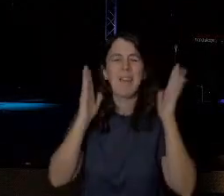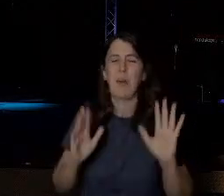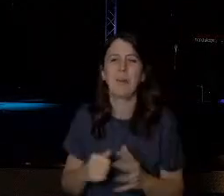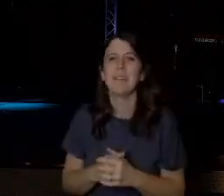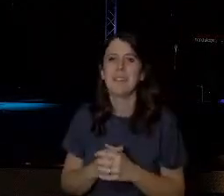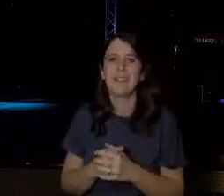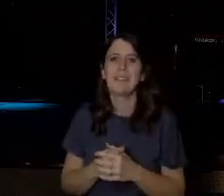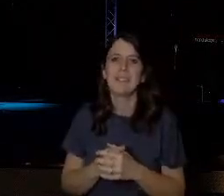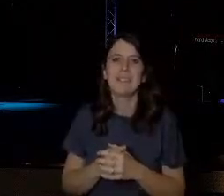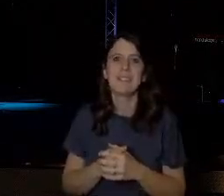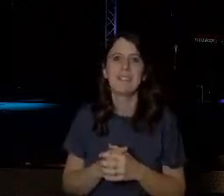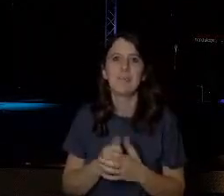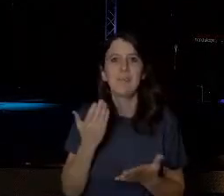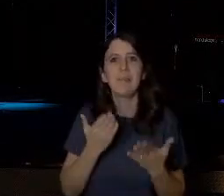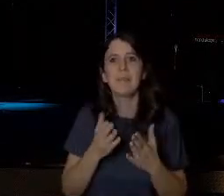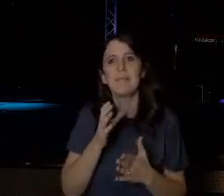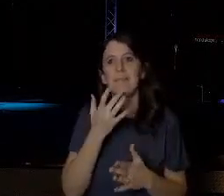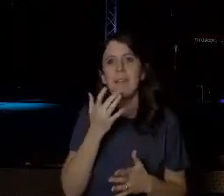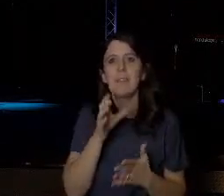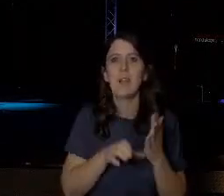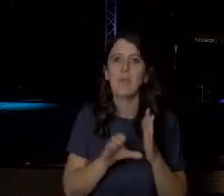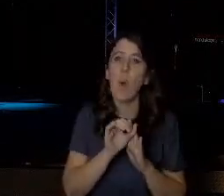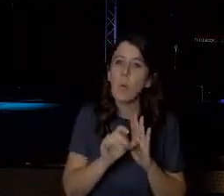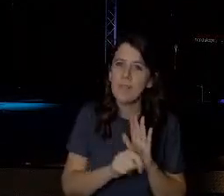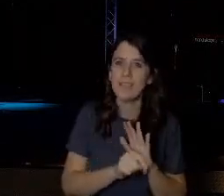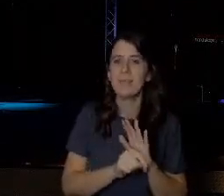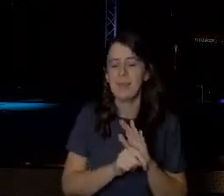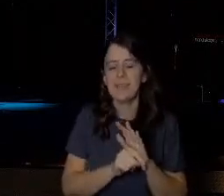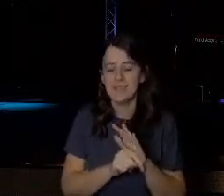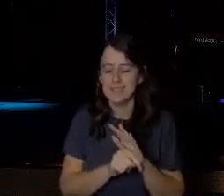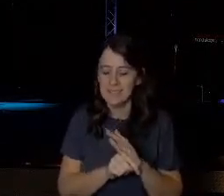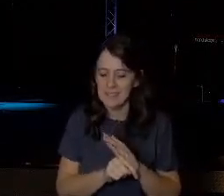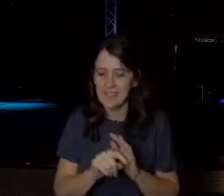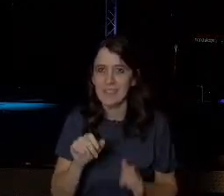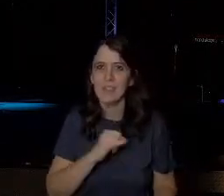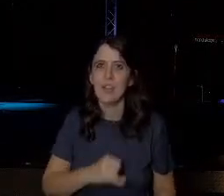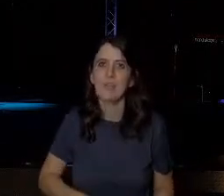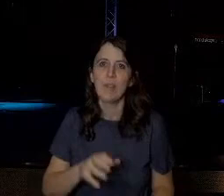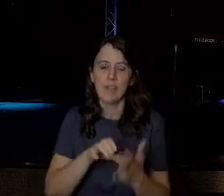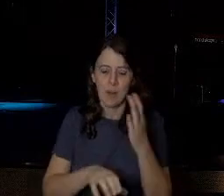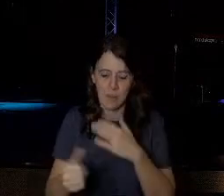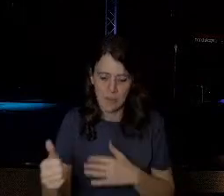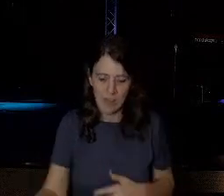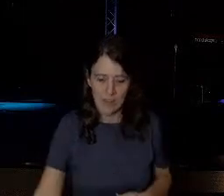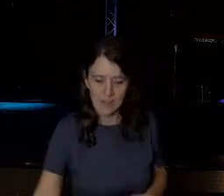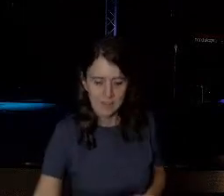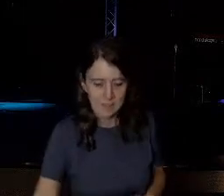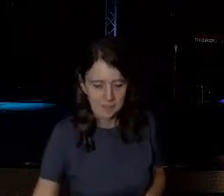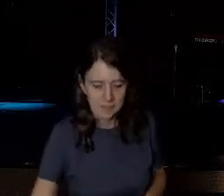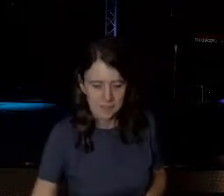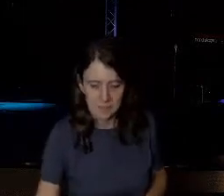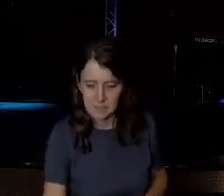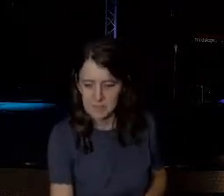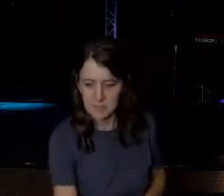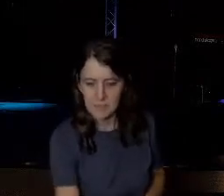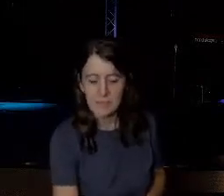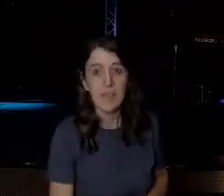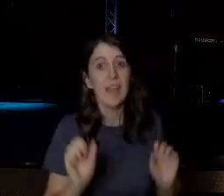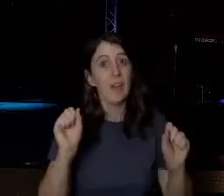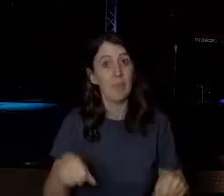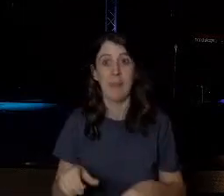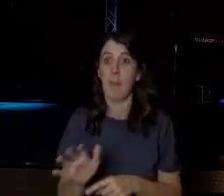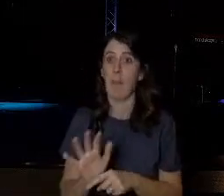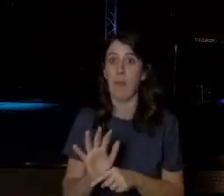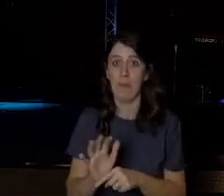in a lot of scripture, maybe in the Old Testament. I'll say this is my favorite Old Testament passage here in Joshua chapter 10. This could literally be a movie